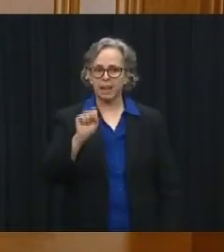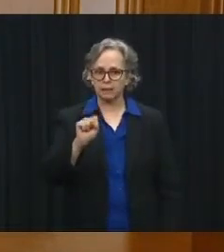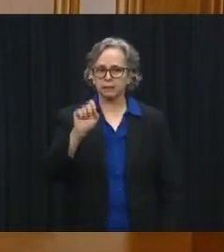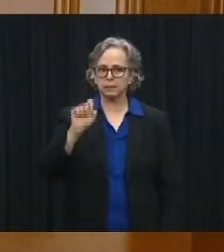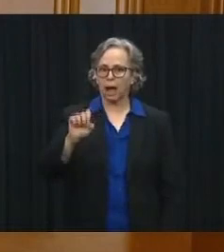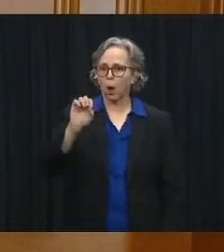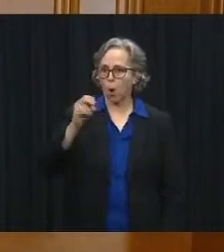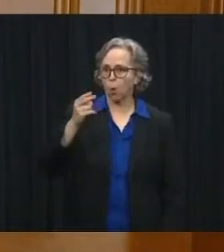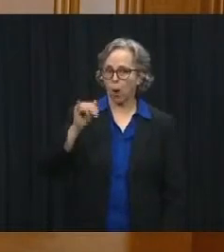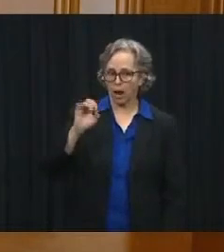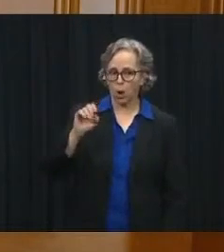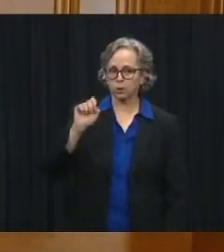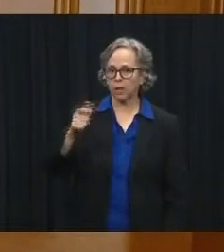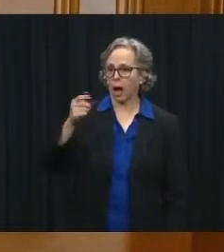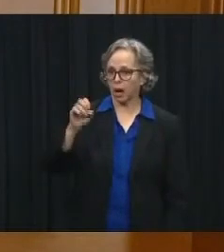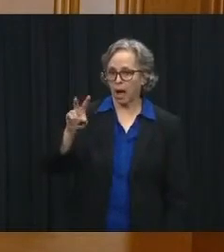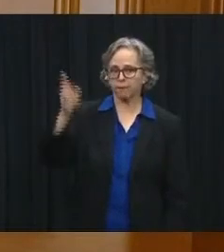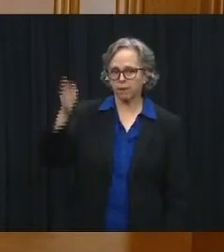jfs.ohio.gov/CDC. That's